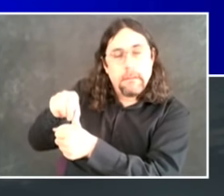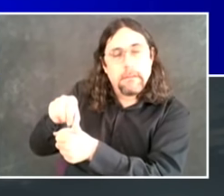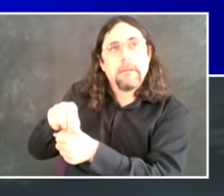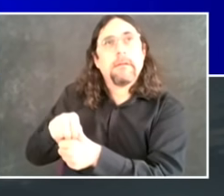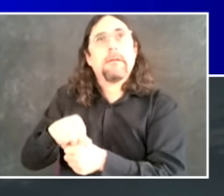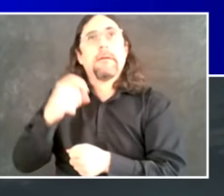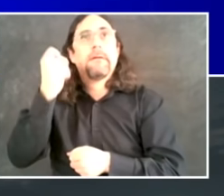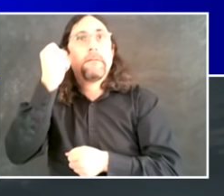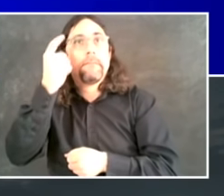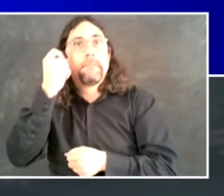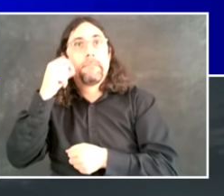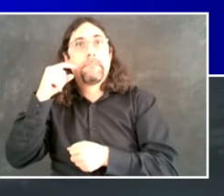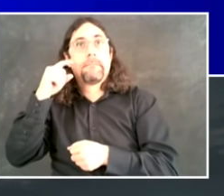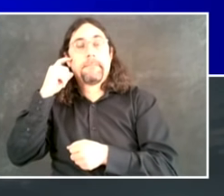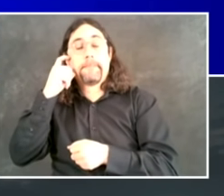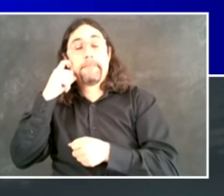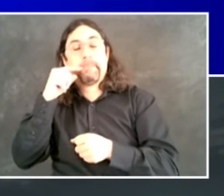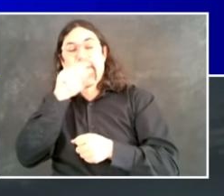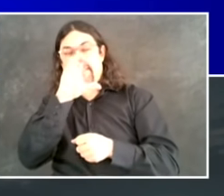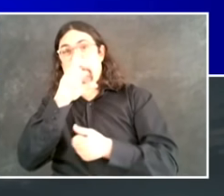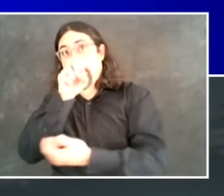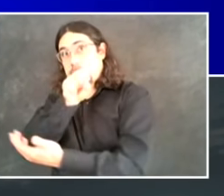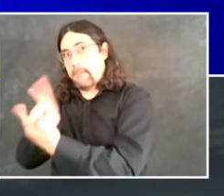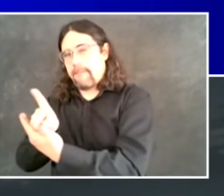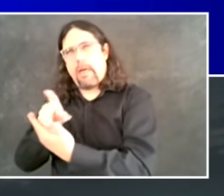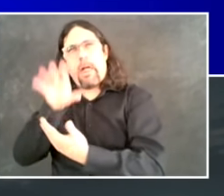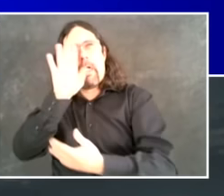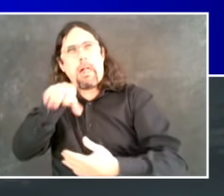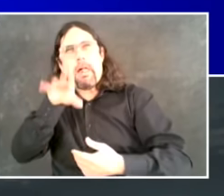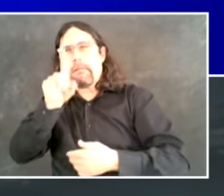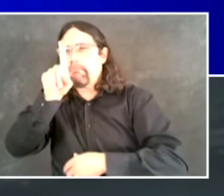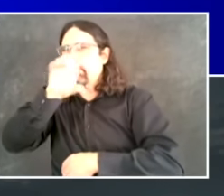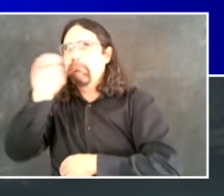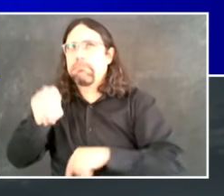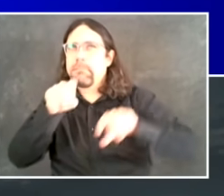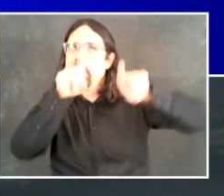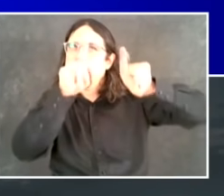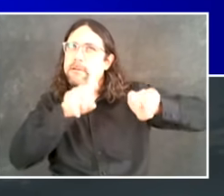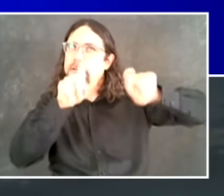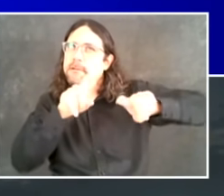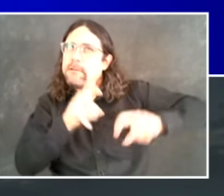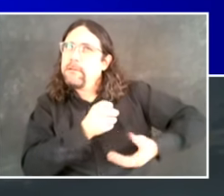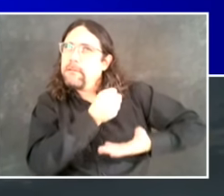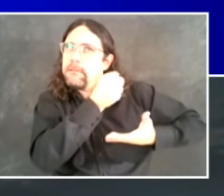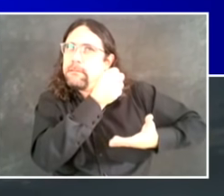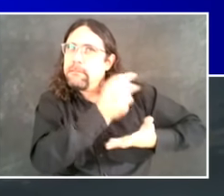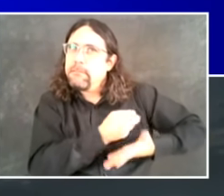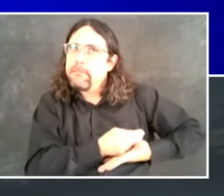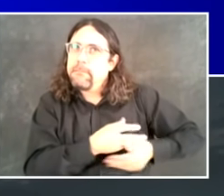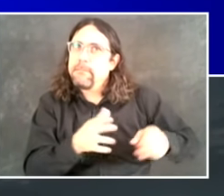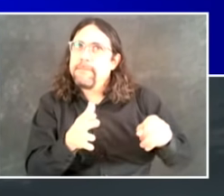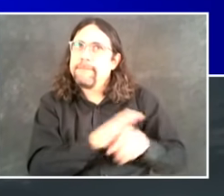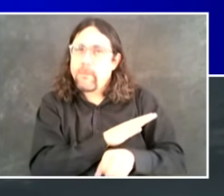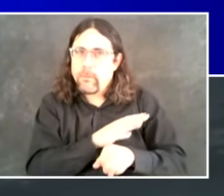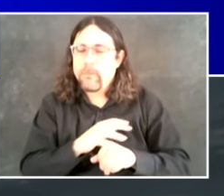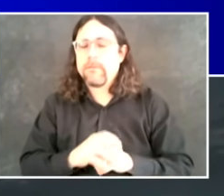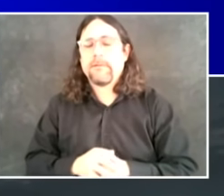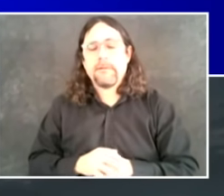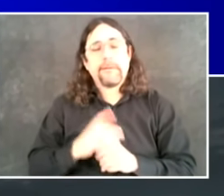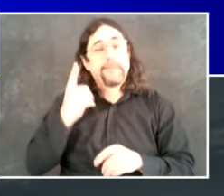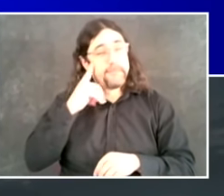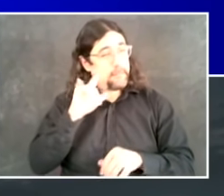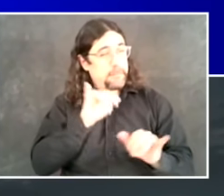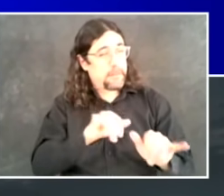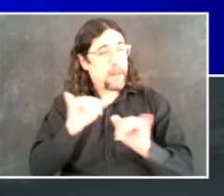that cup of coffee, we'll have all the pieces come together, and for the first time in the city's history, we will have our own test kits produced in large